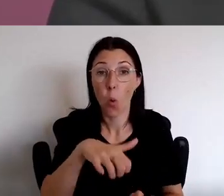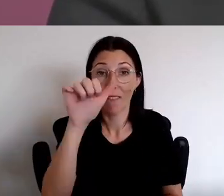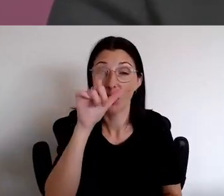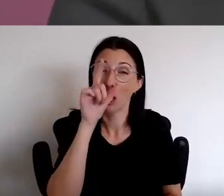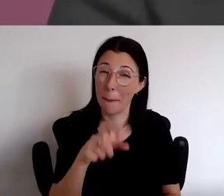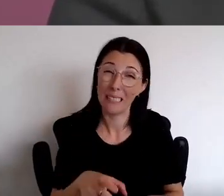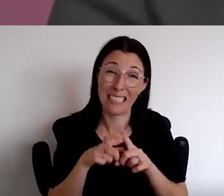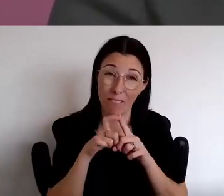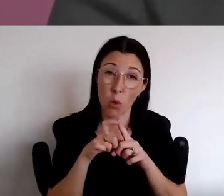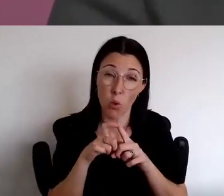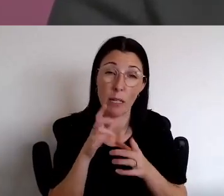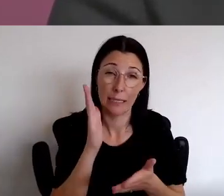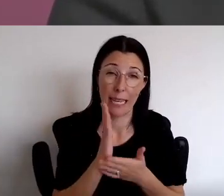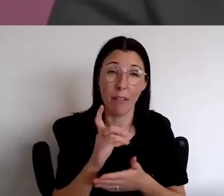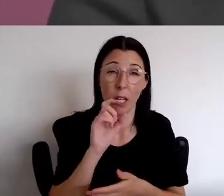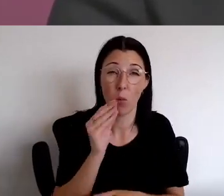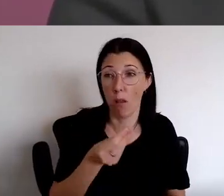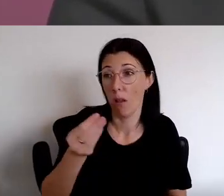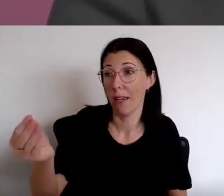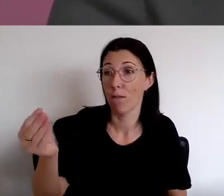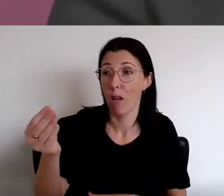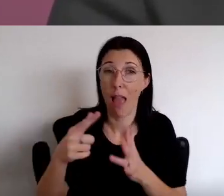would outsource on those occasions.